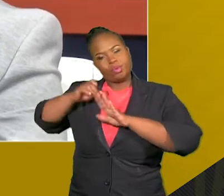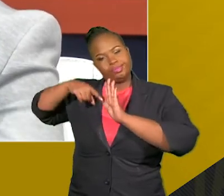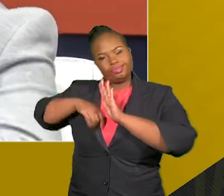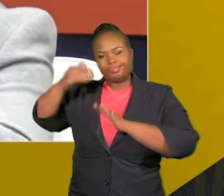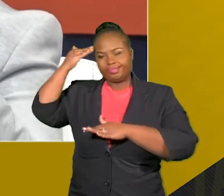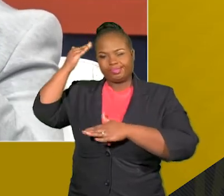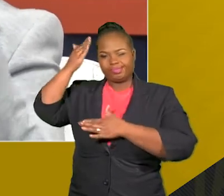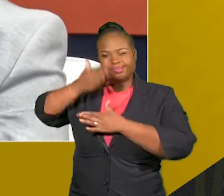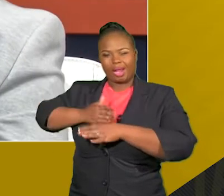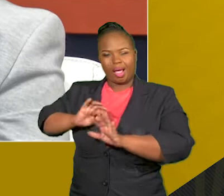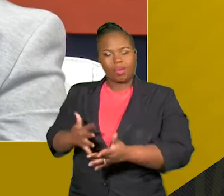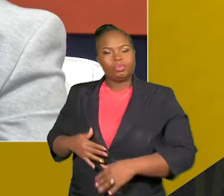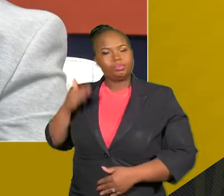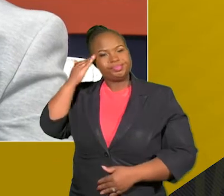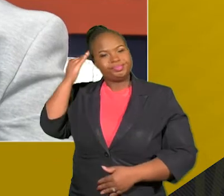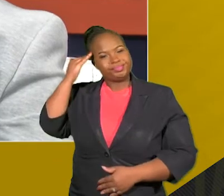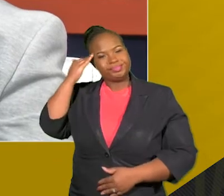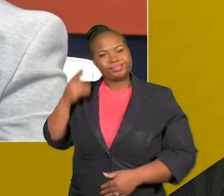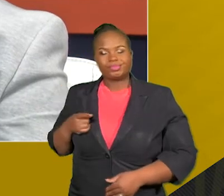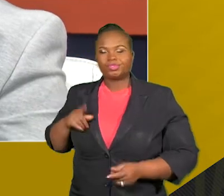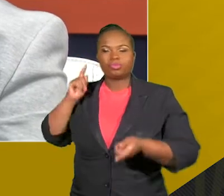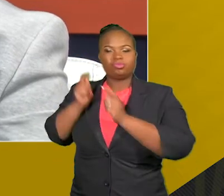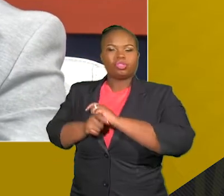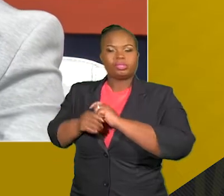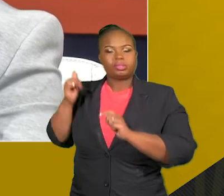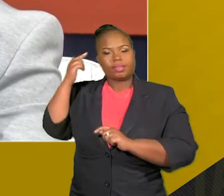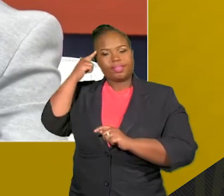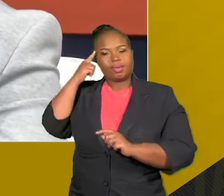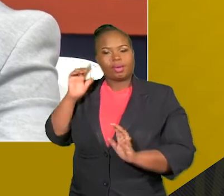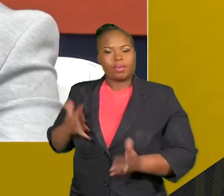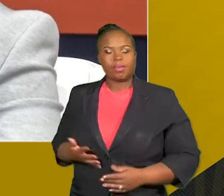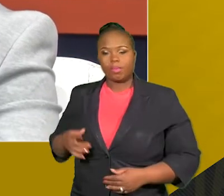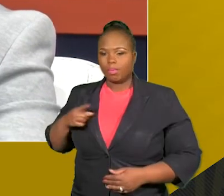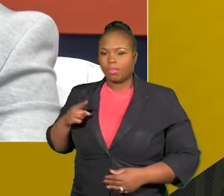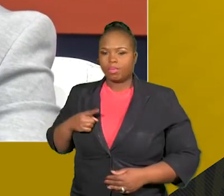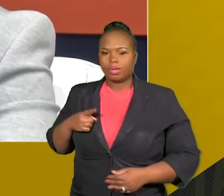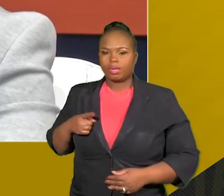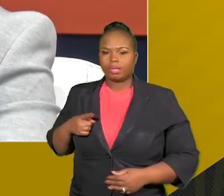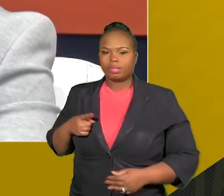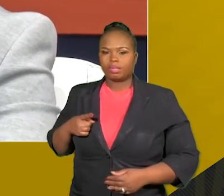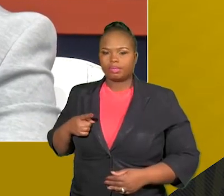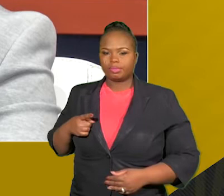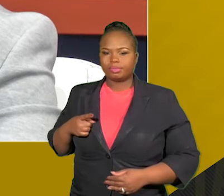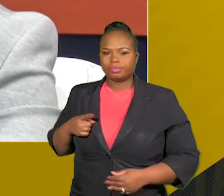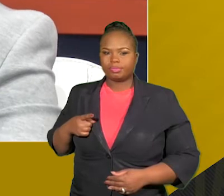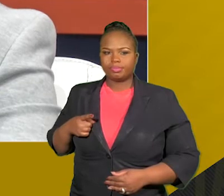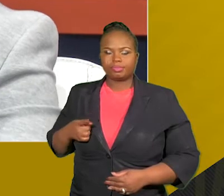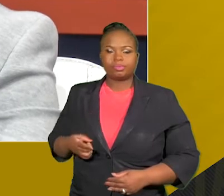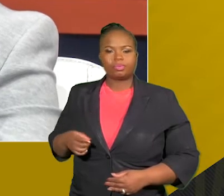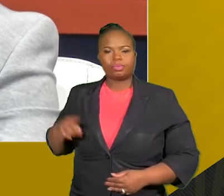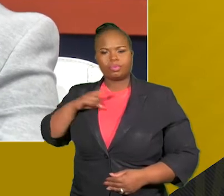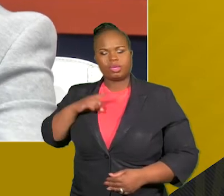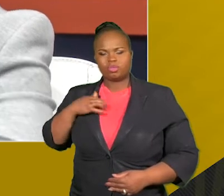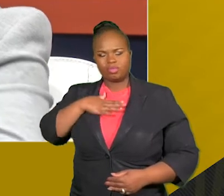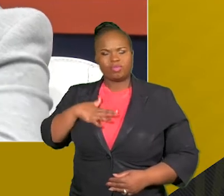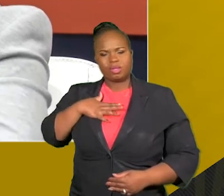Mm. We want to change the thinking. What makes you feel, what comes into a chain of thought that makes